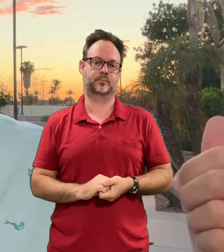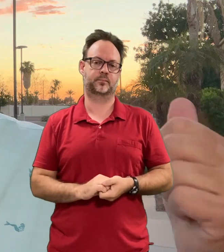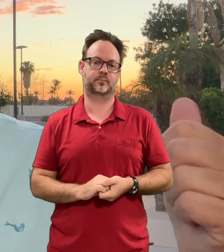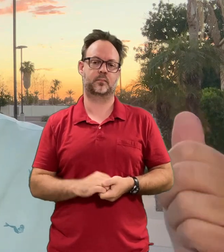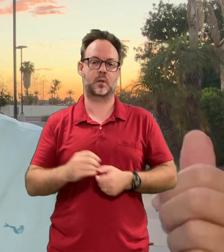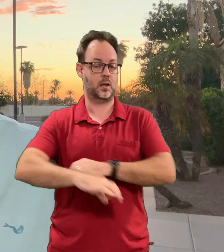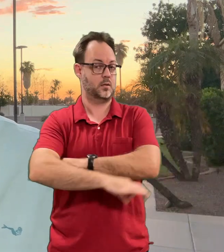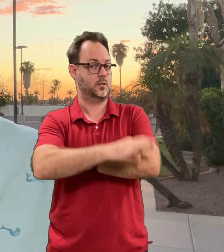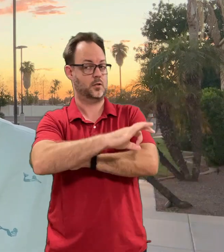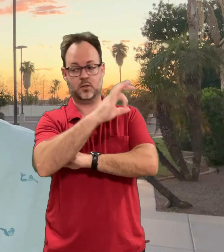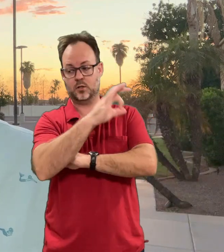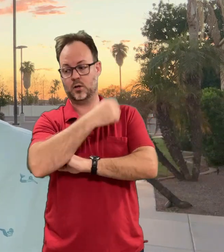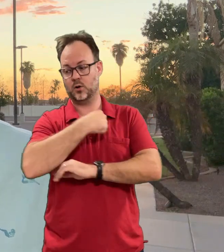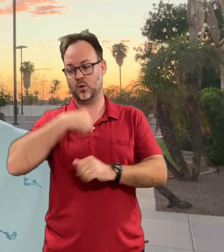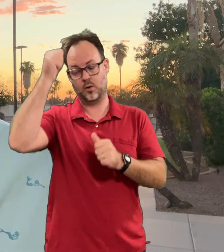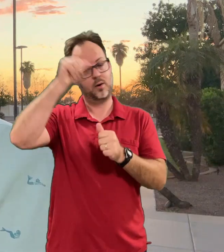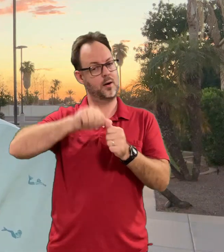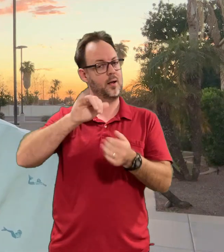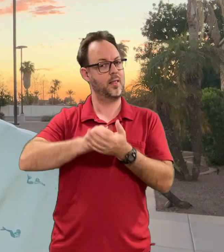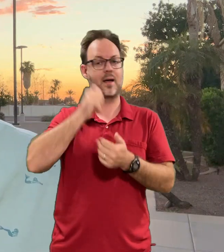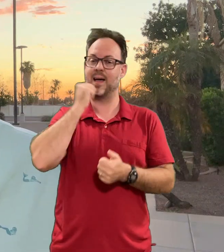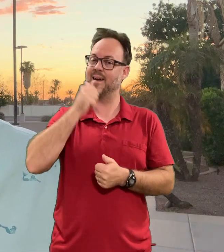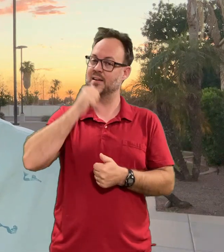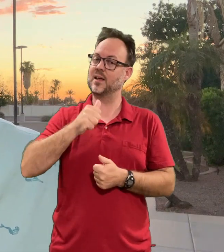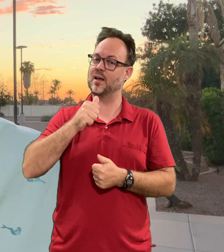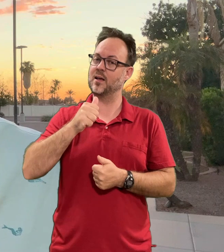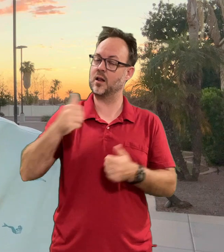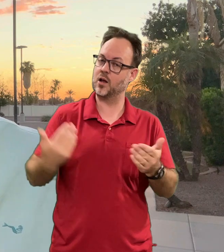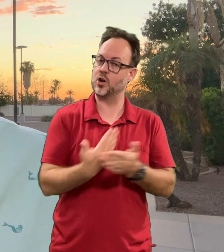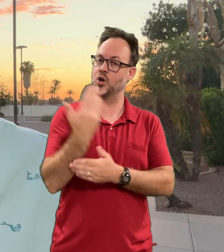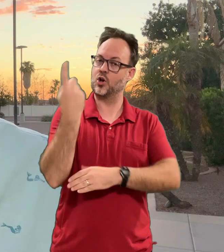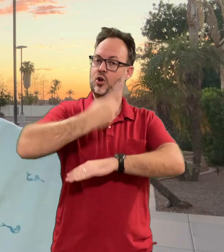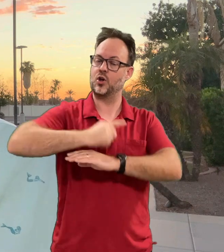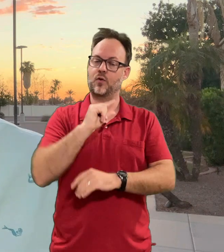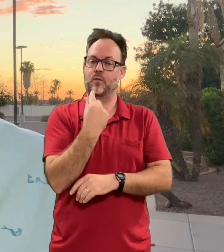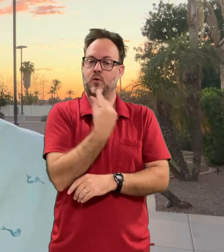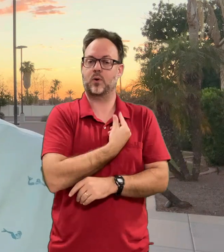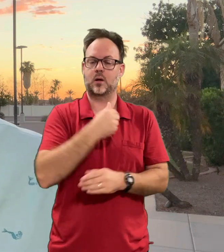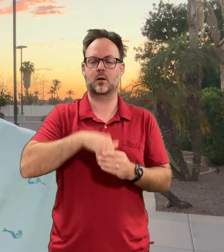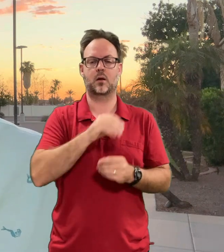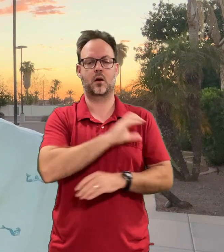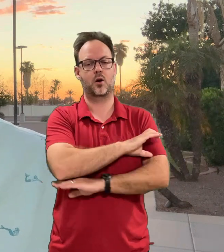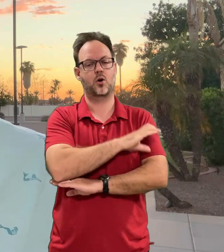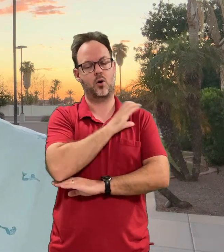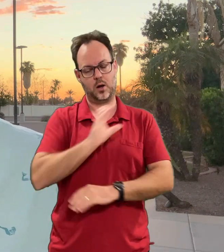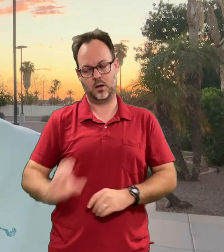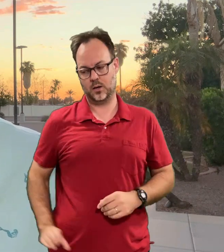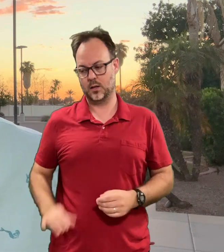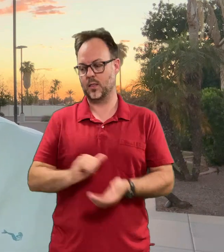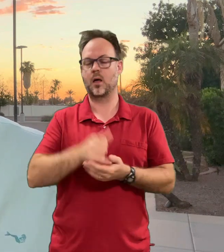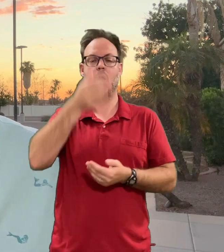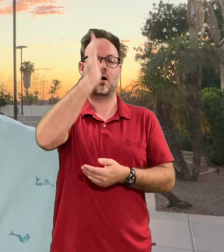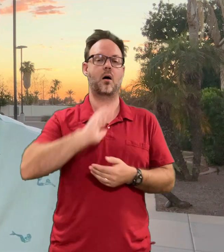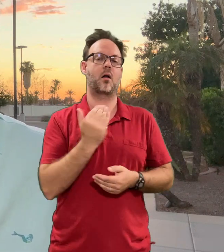the sun rises, we are reminded that every day is a new day of grace in Christ, that